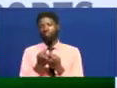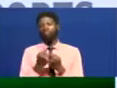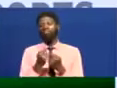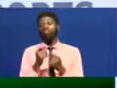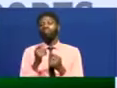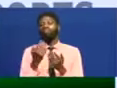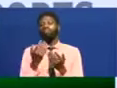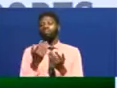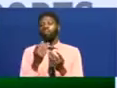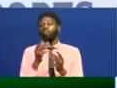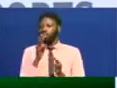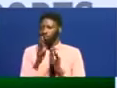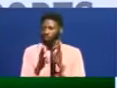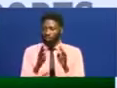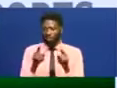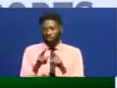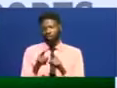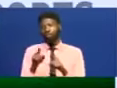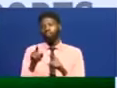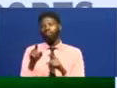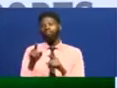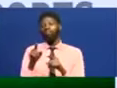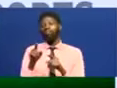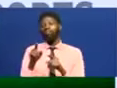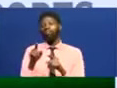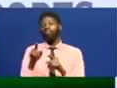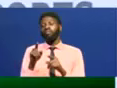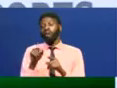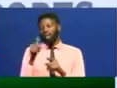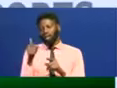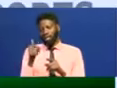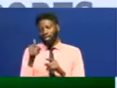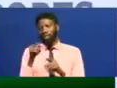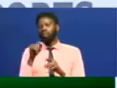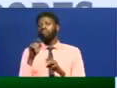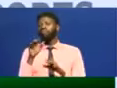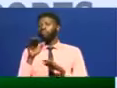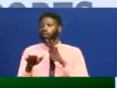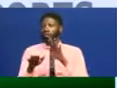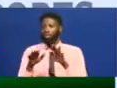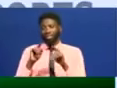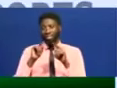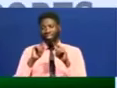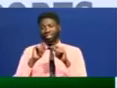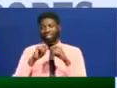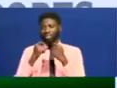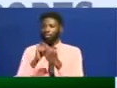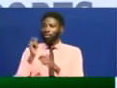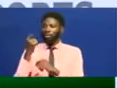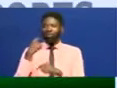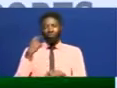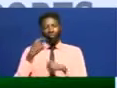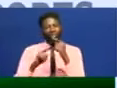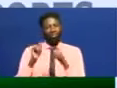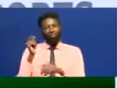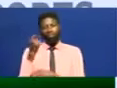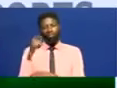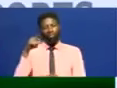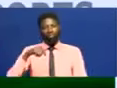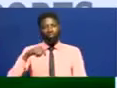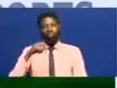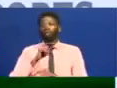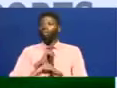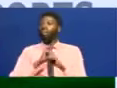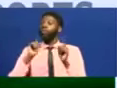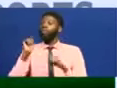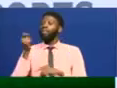our teams will continue to play on Kenyan soil. No Kenyan team will ever suffer the